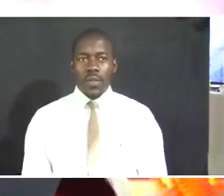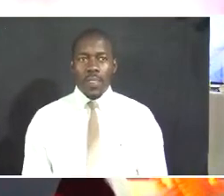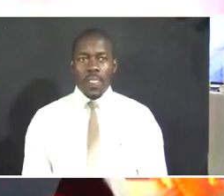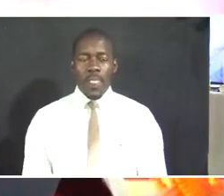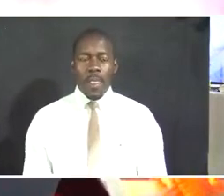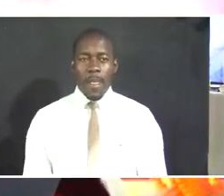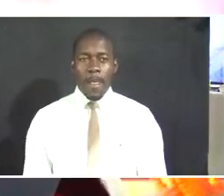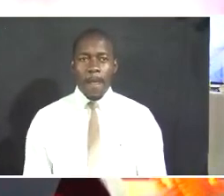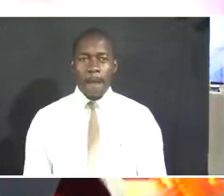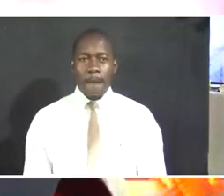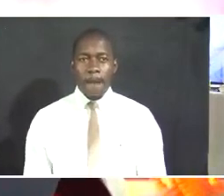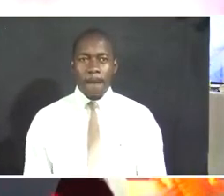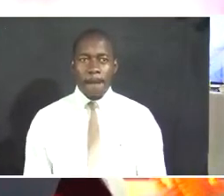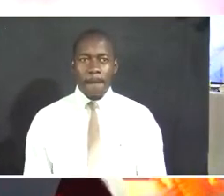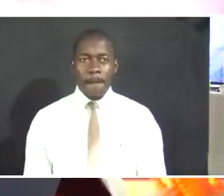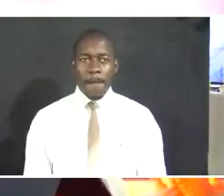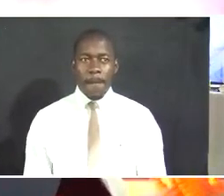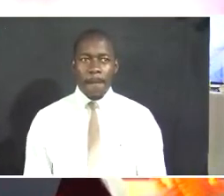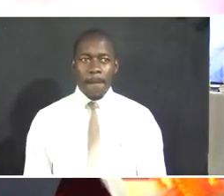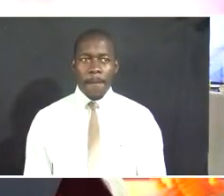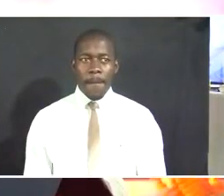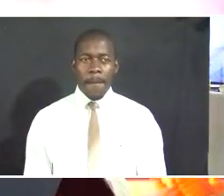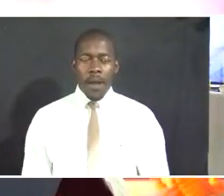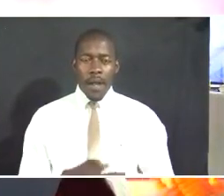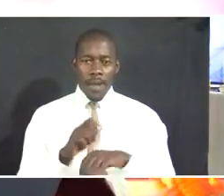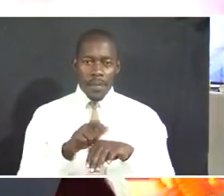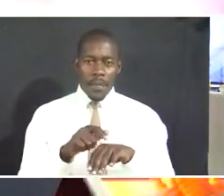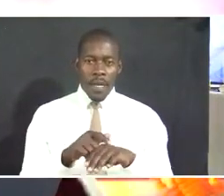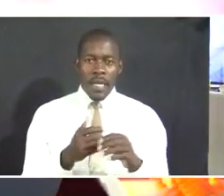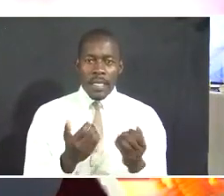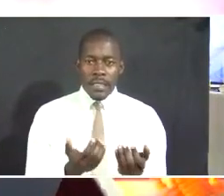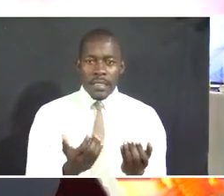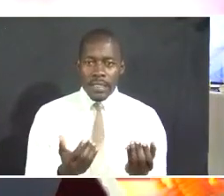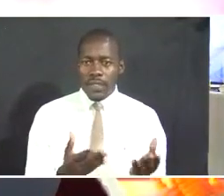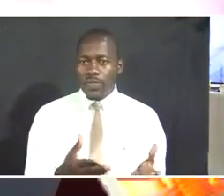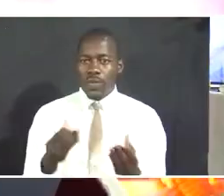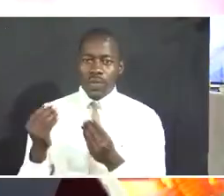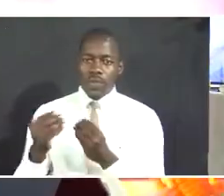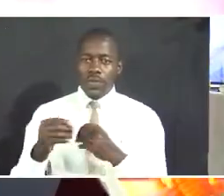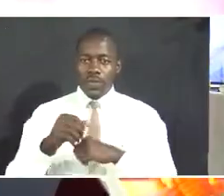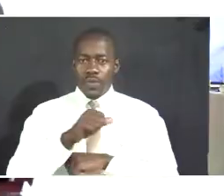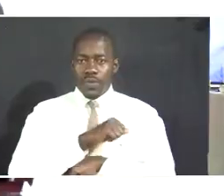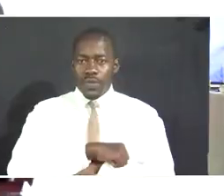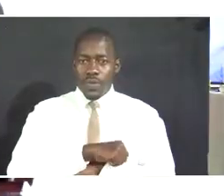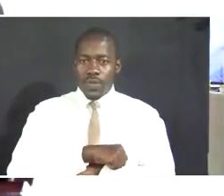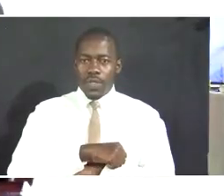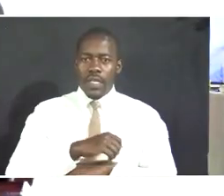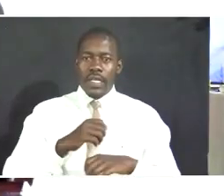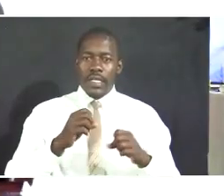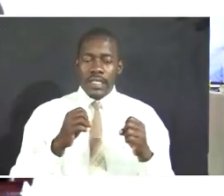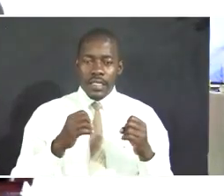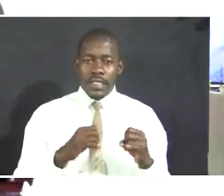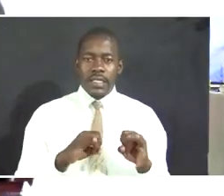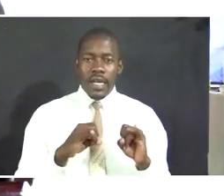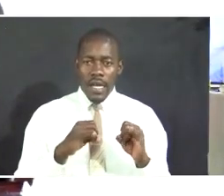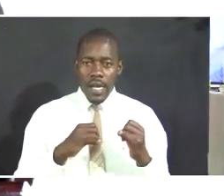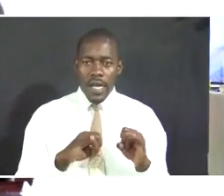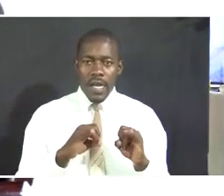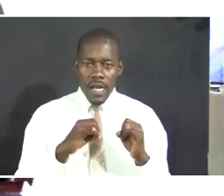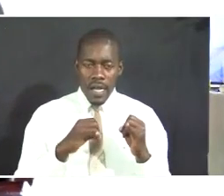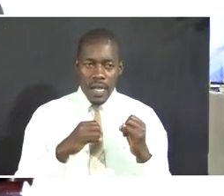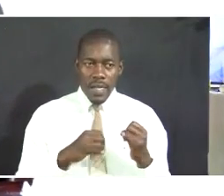us. But when your children go back, when they go to school, do like Job. sanctify them and pray for